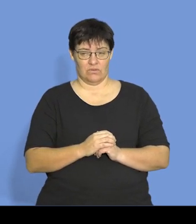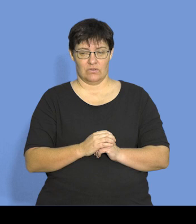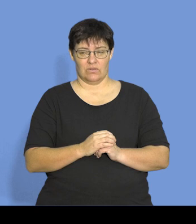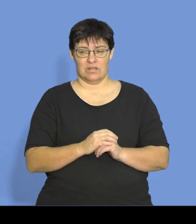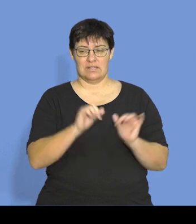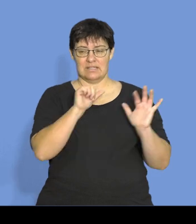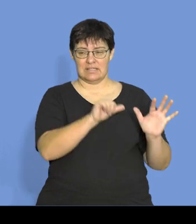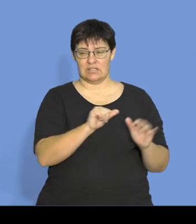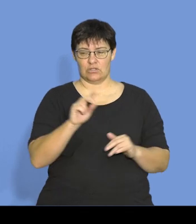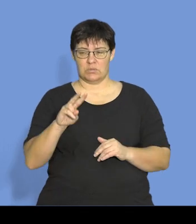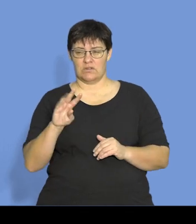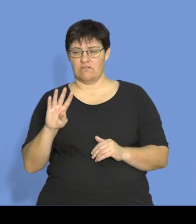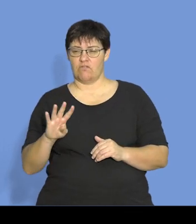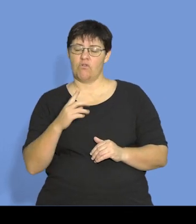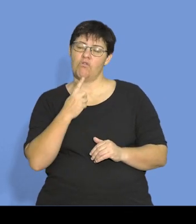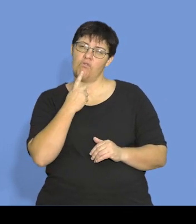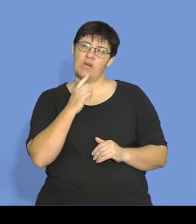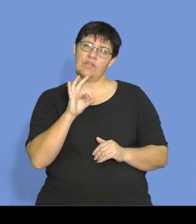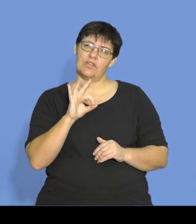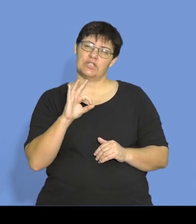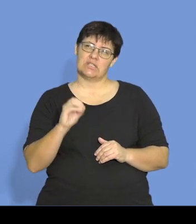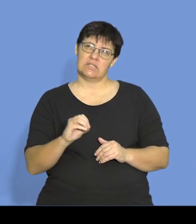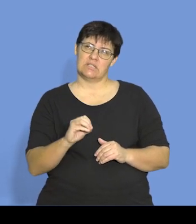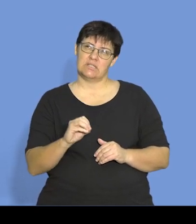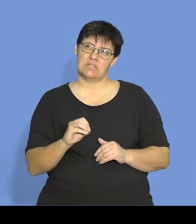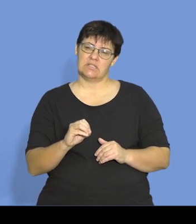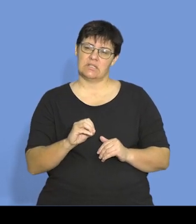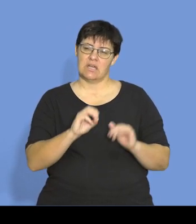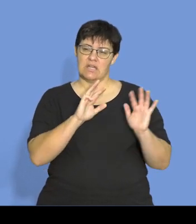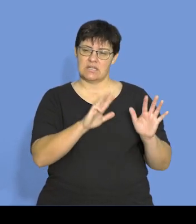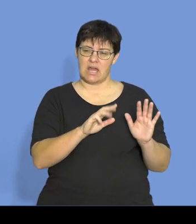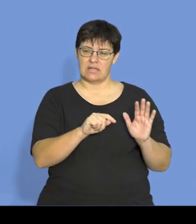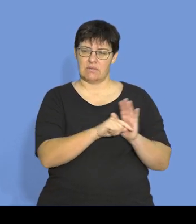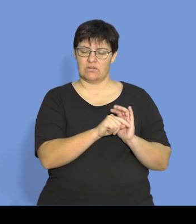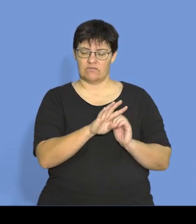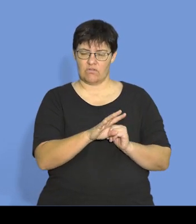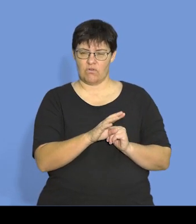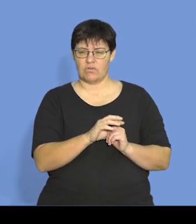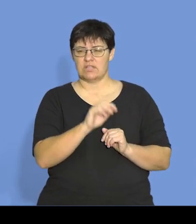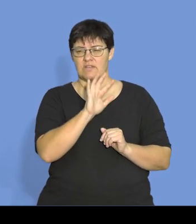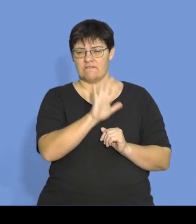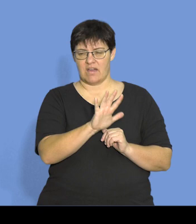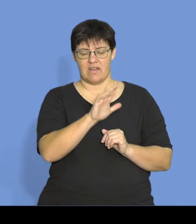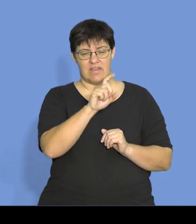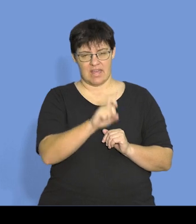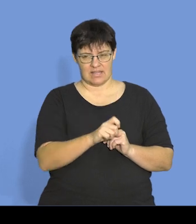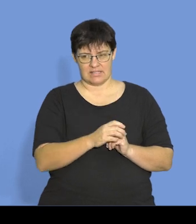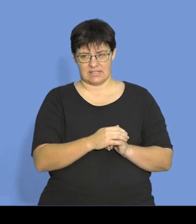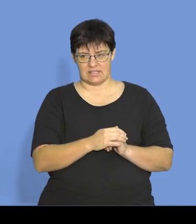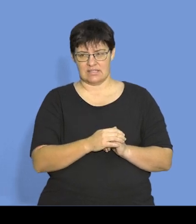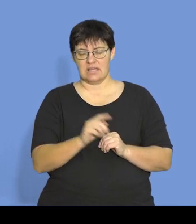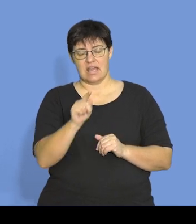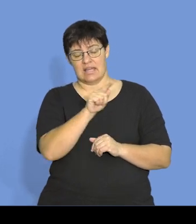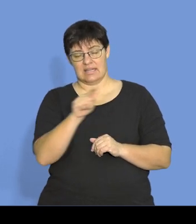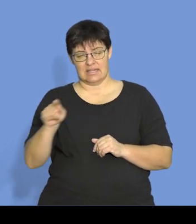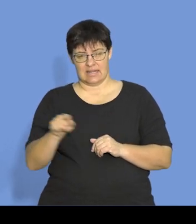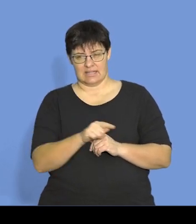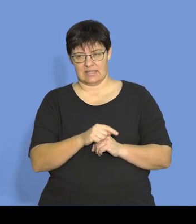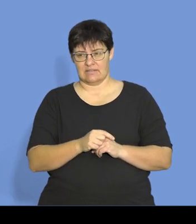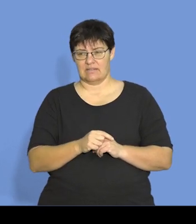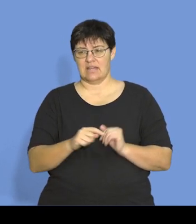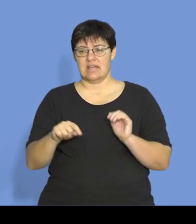than 0. The 6 and the 24 gives me 30. The 9 minus the 4 gives me